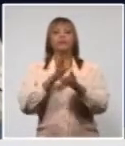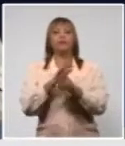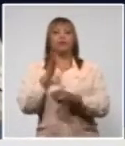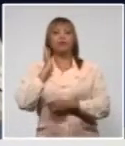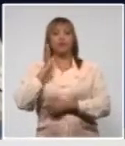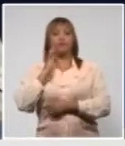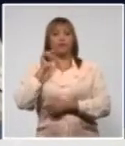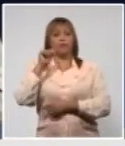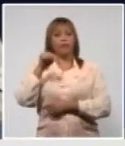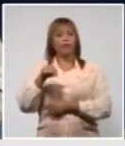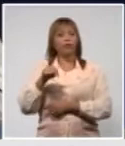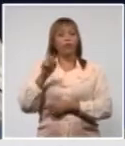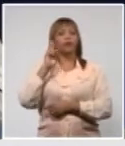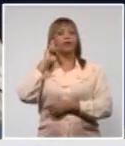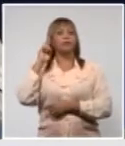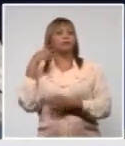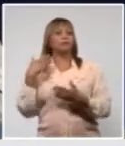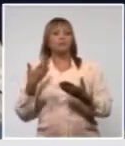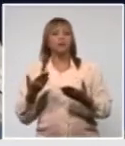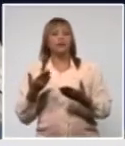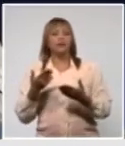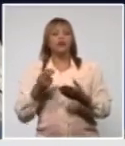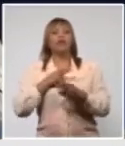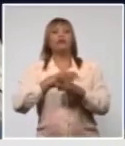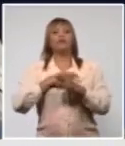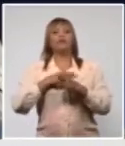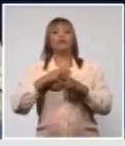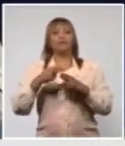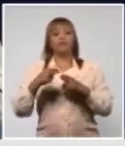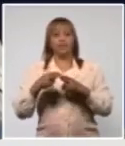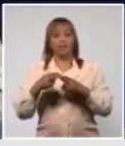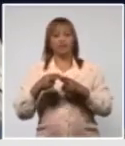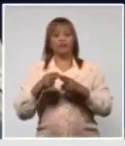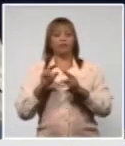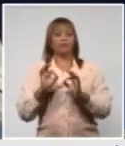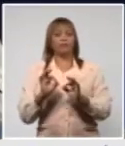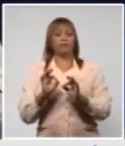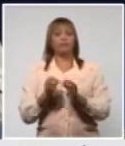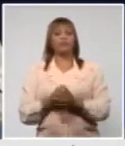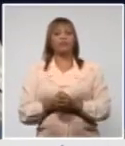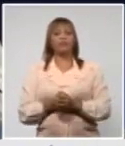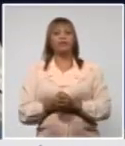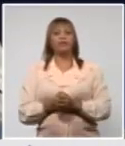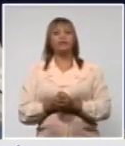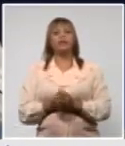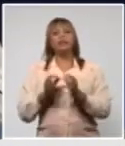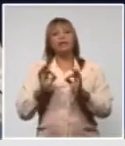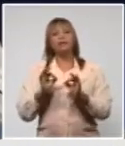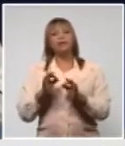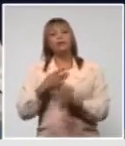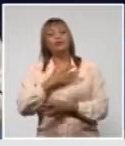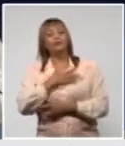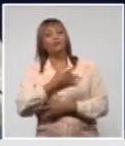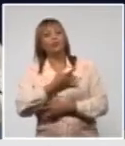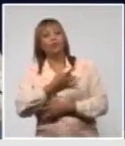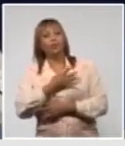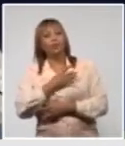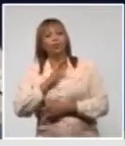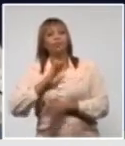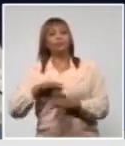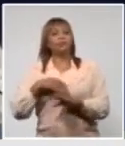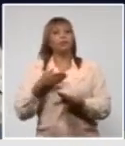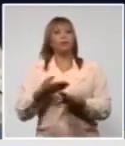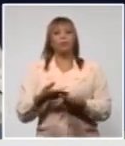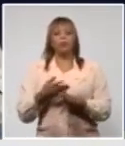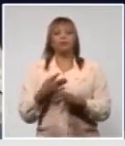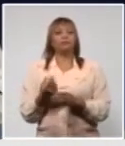event that at the time filled us with grief. However, it reached an international significance, mainly for